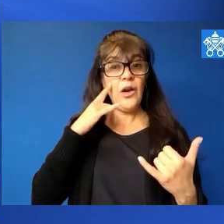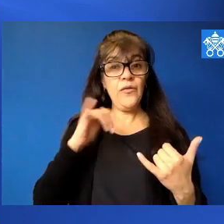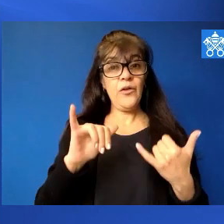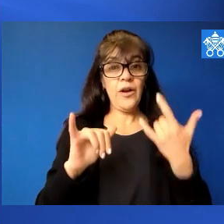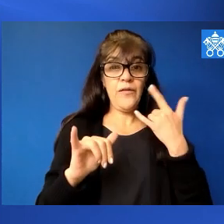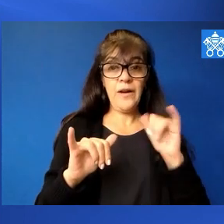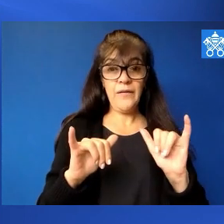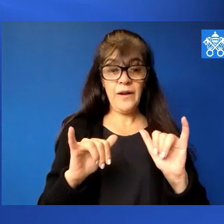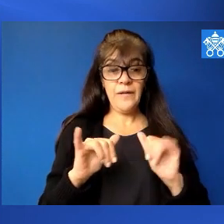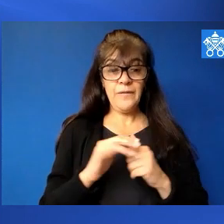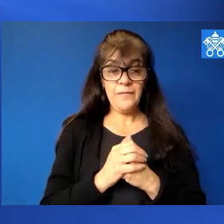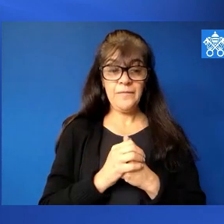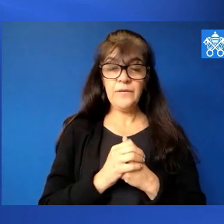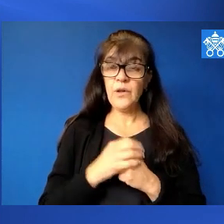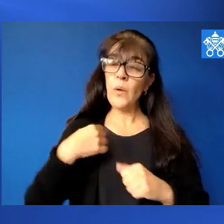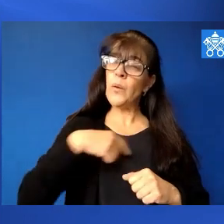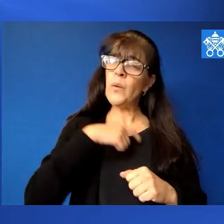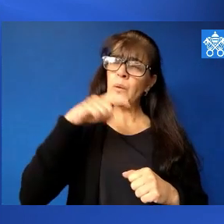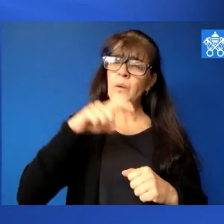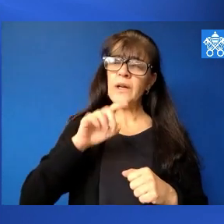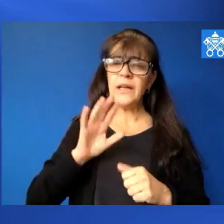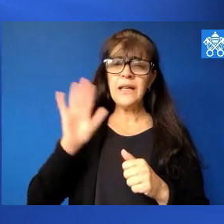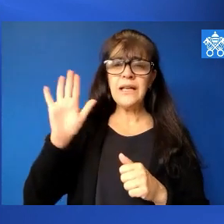aiuterium nostrum in nomine Domini,